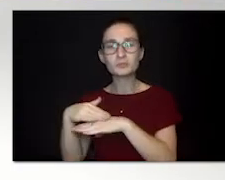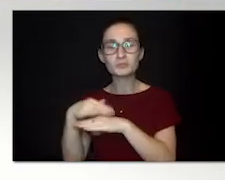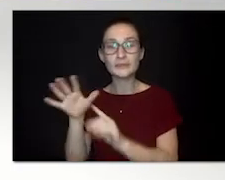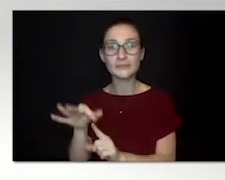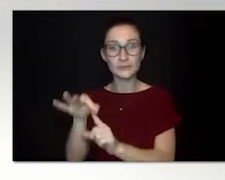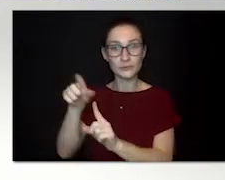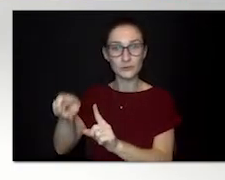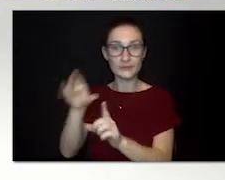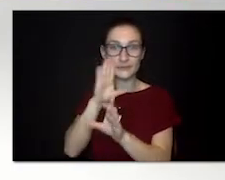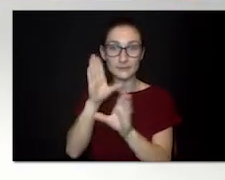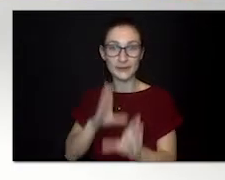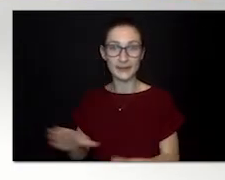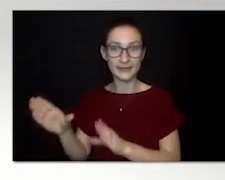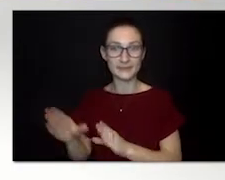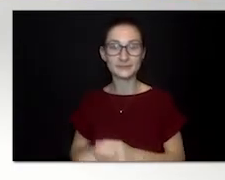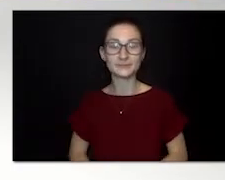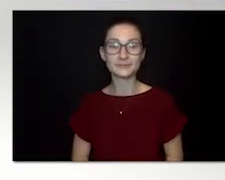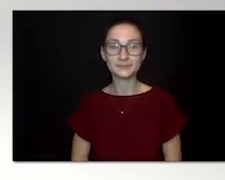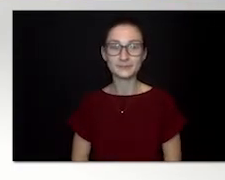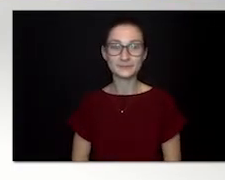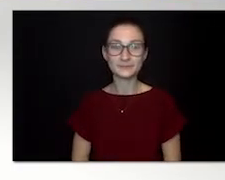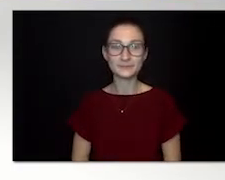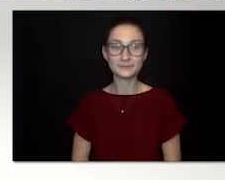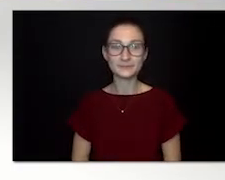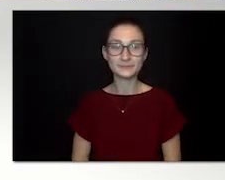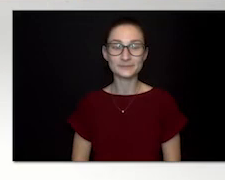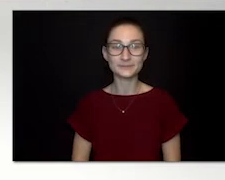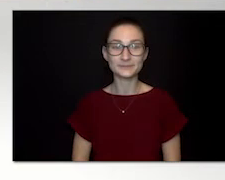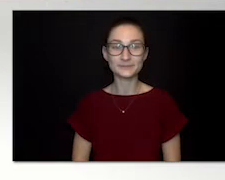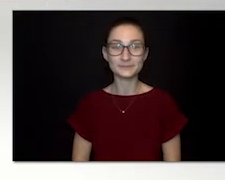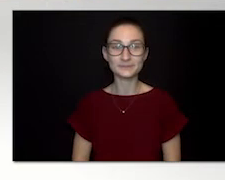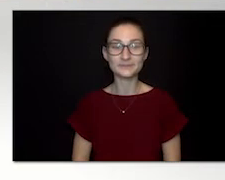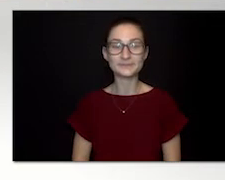going to touch a little bit on special needs planning.